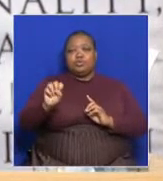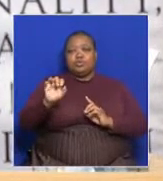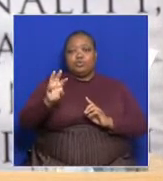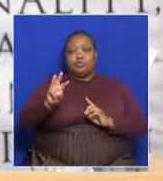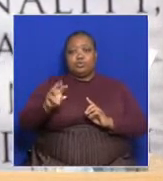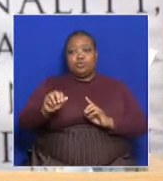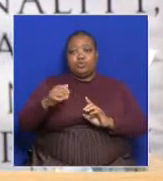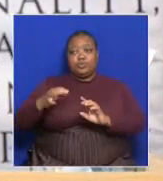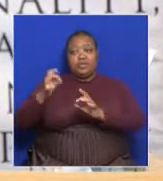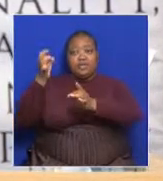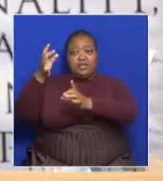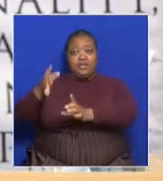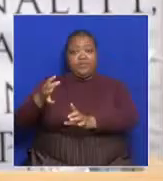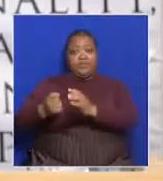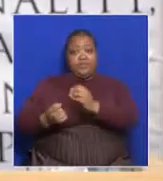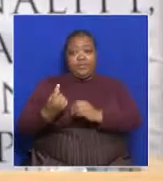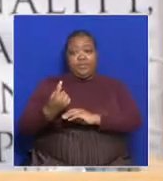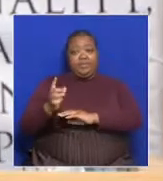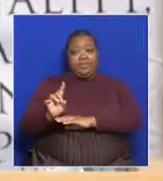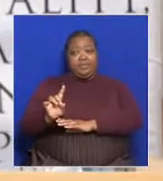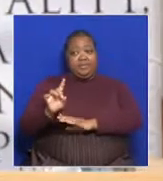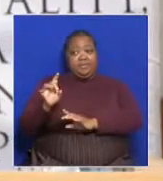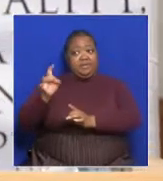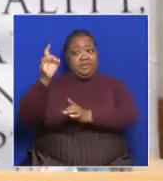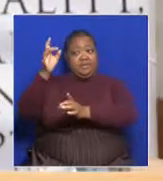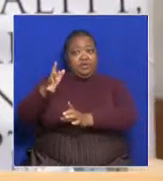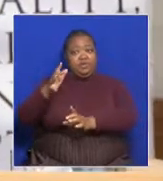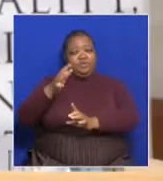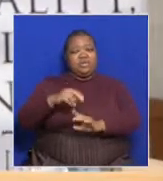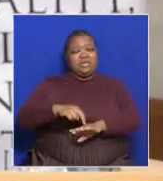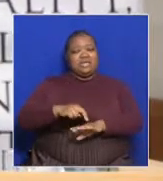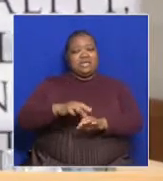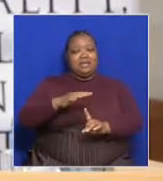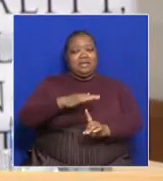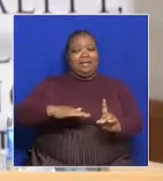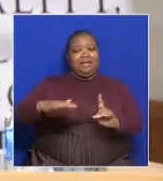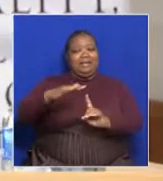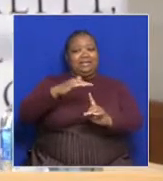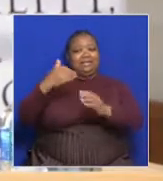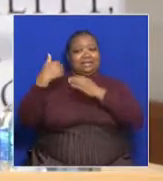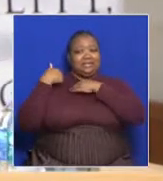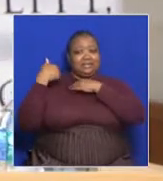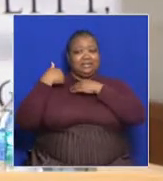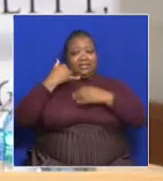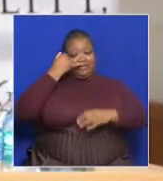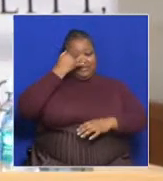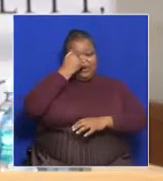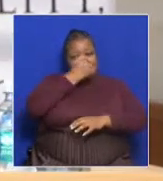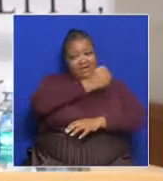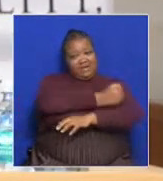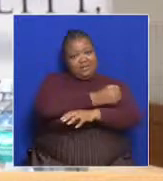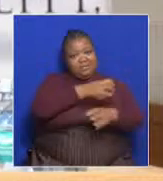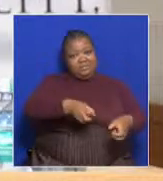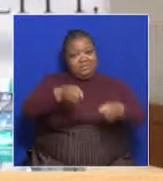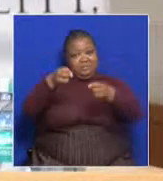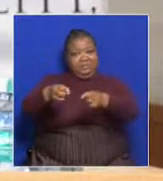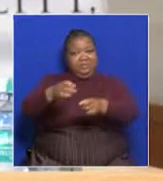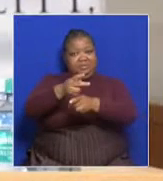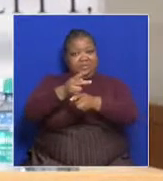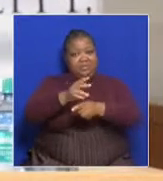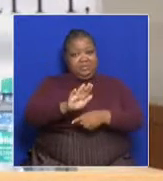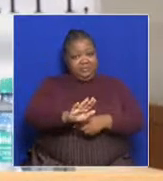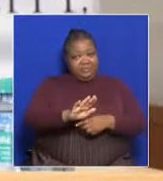that we needed a safe place to store the exhibits. He undertook to make inquiries regarding a safe storage